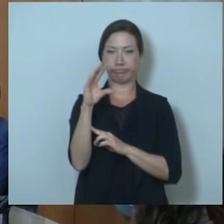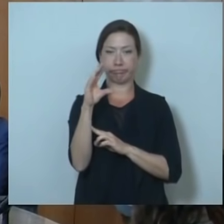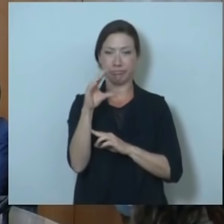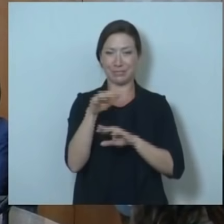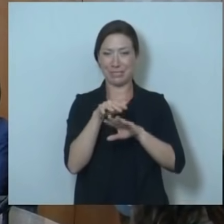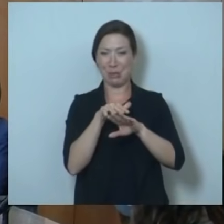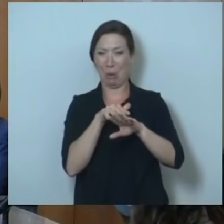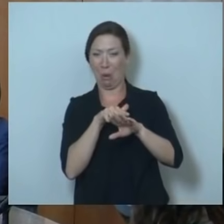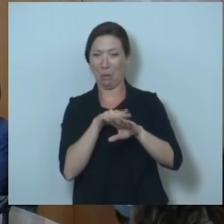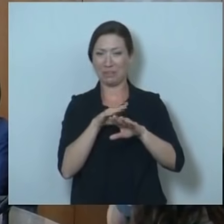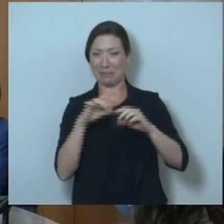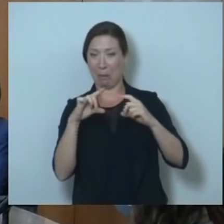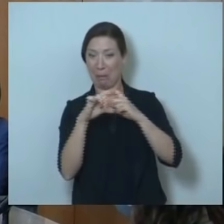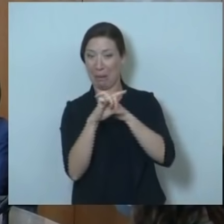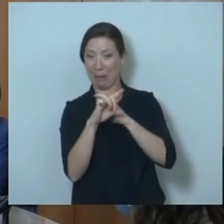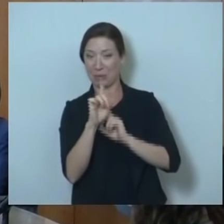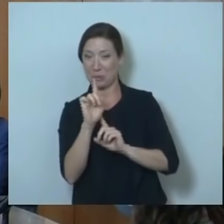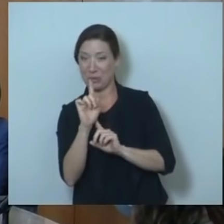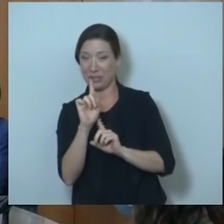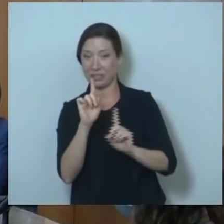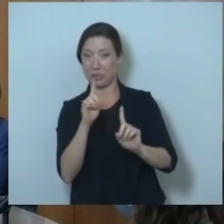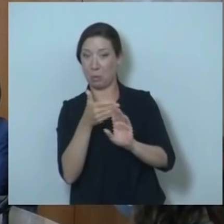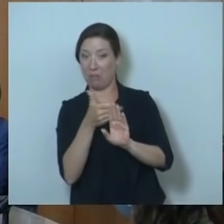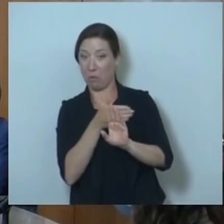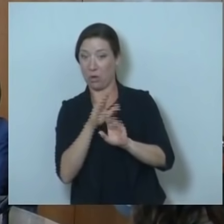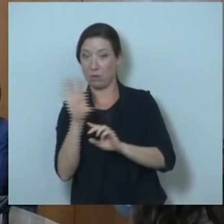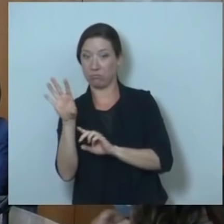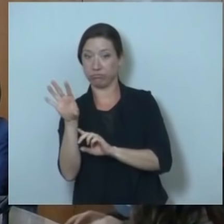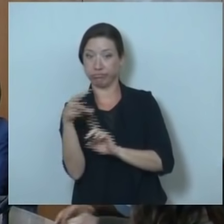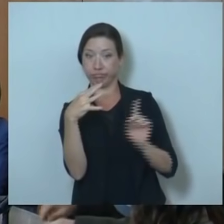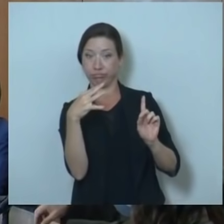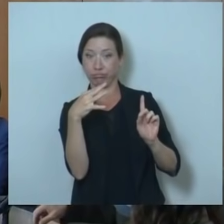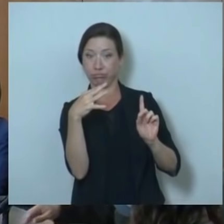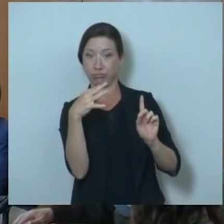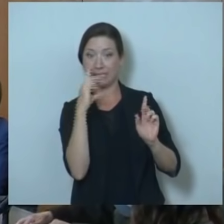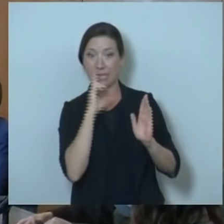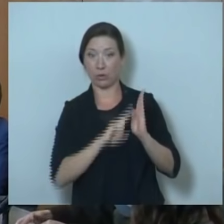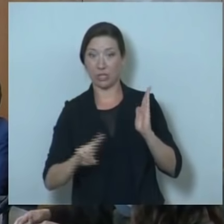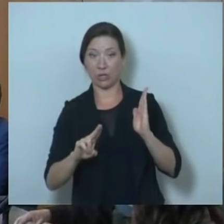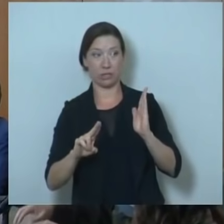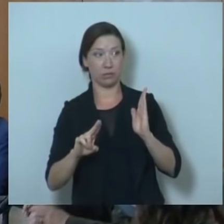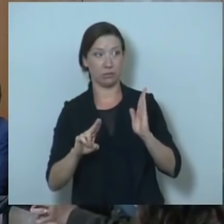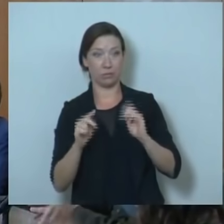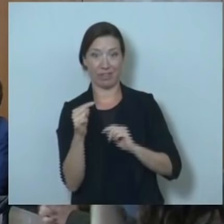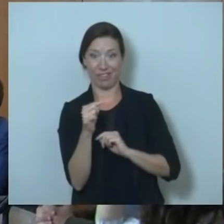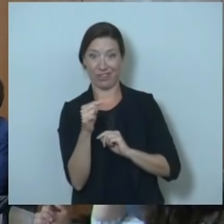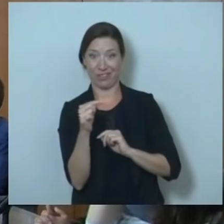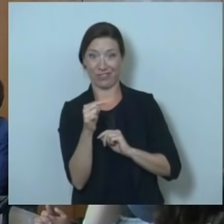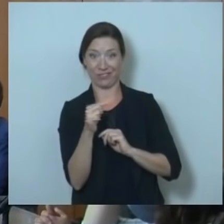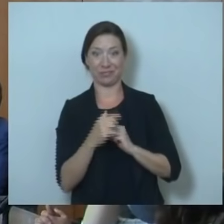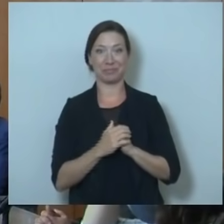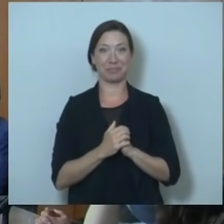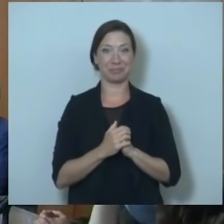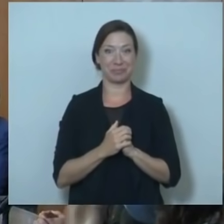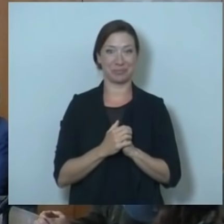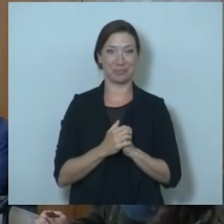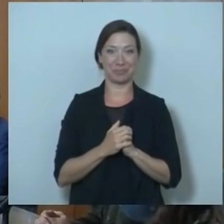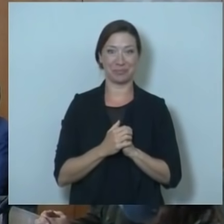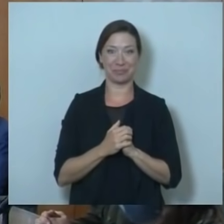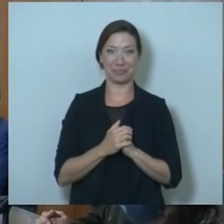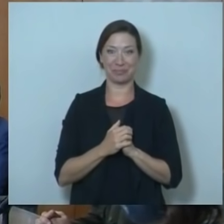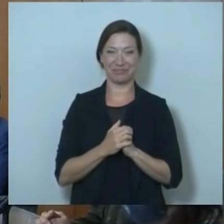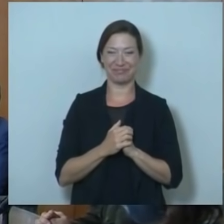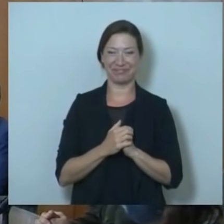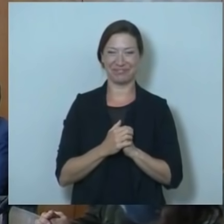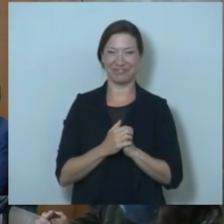complicated. Before you go to the Secretary of, right here. Well, I know. So thank